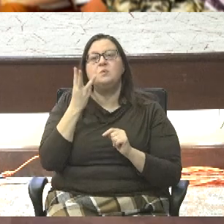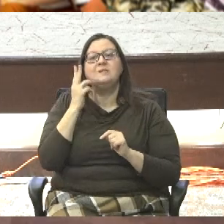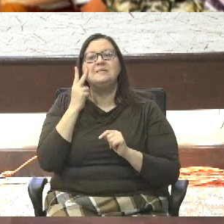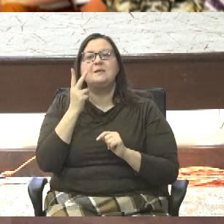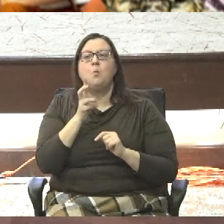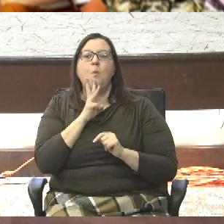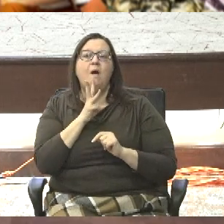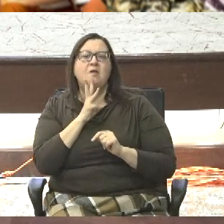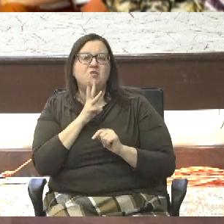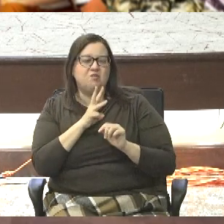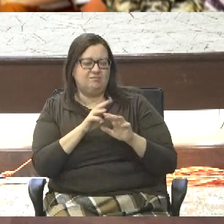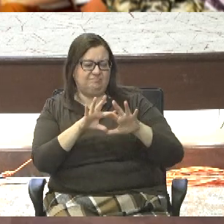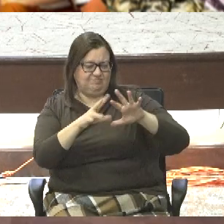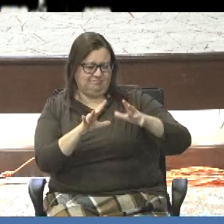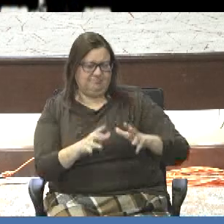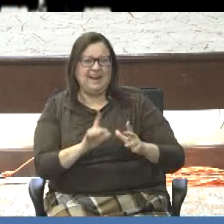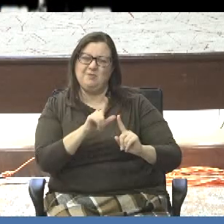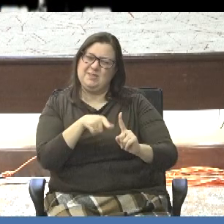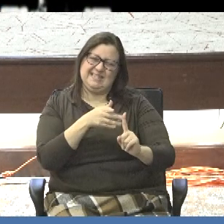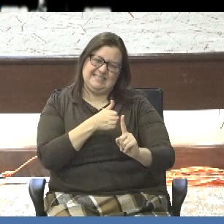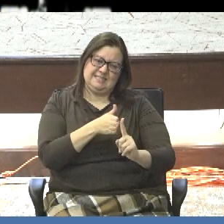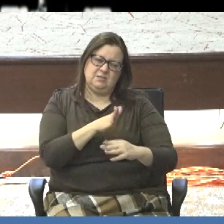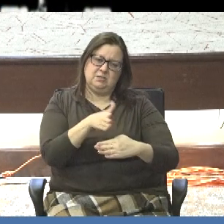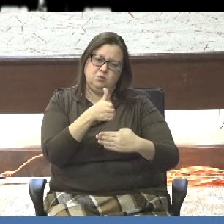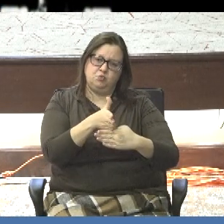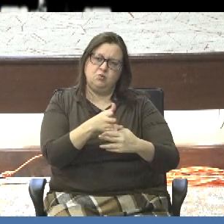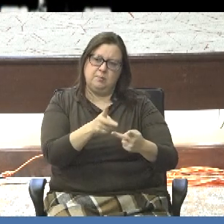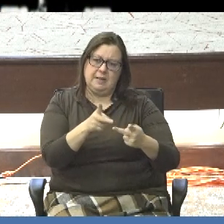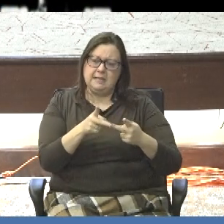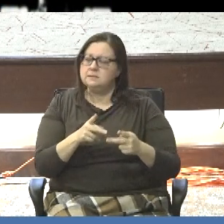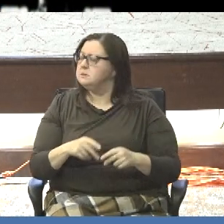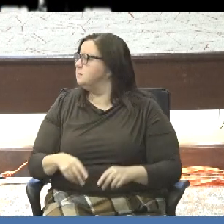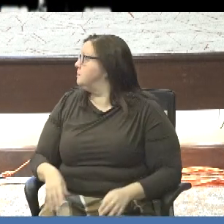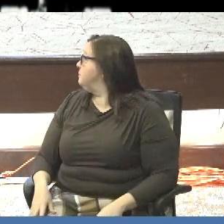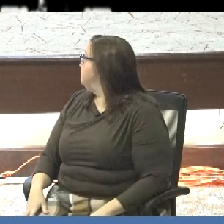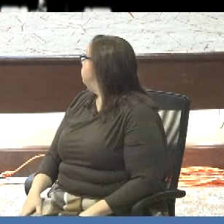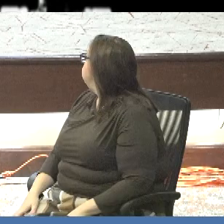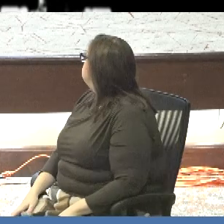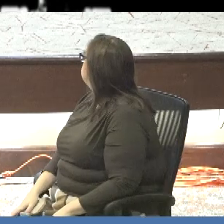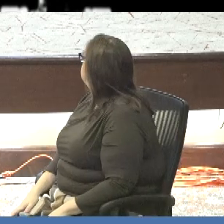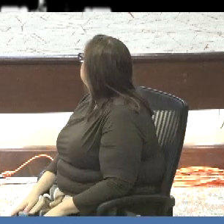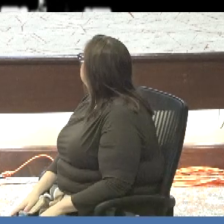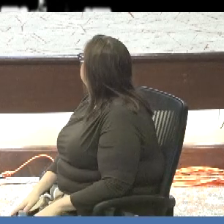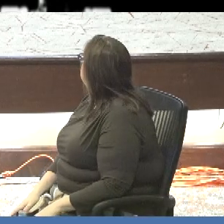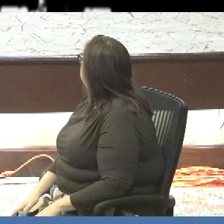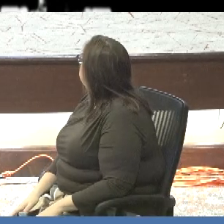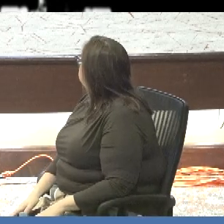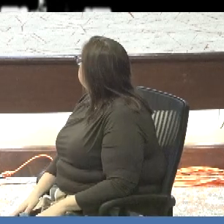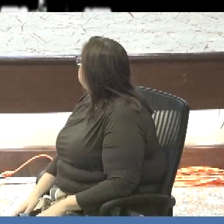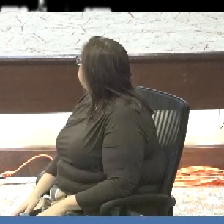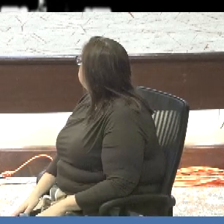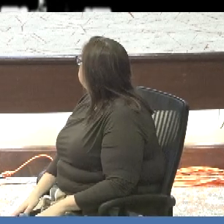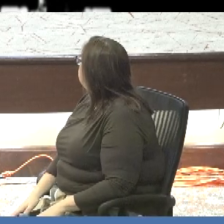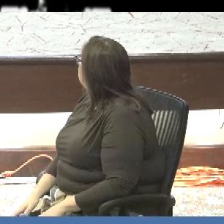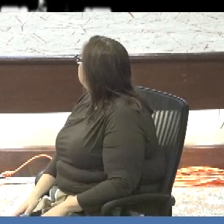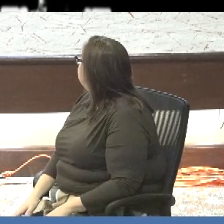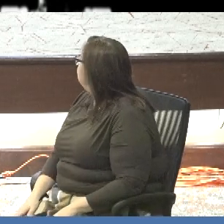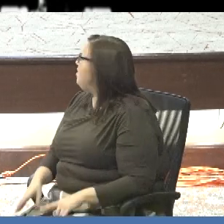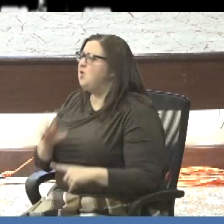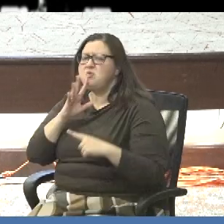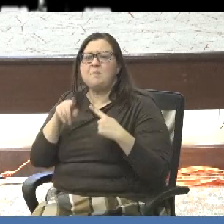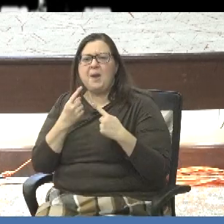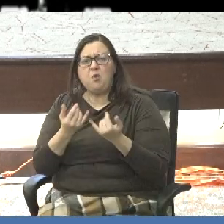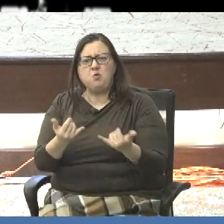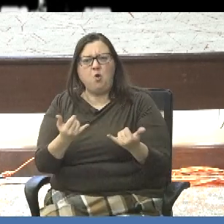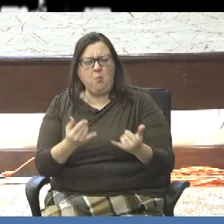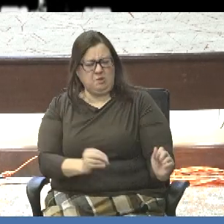feature really a central component of that. And so in the design of this, I mentioned a little different from our current spray